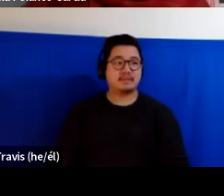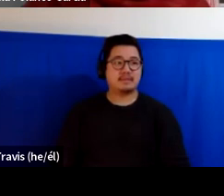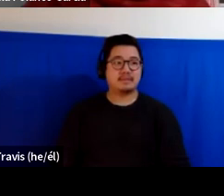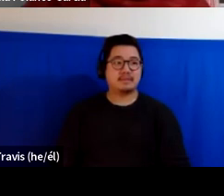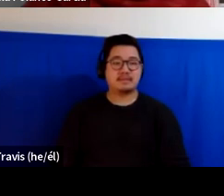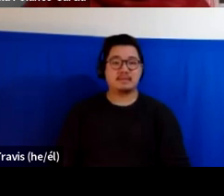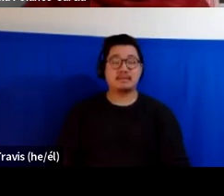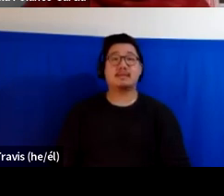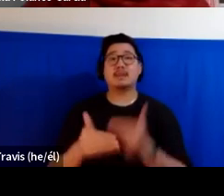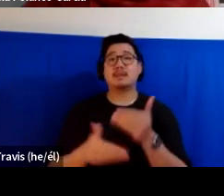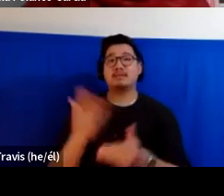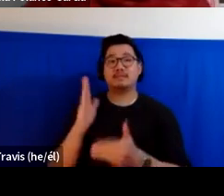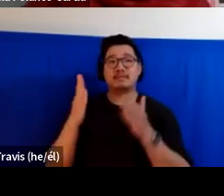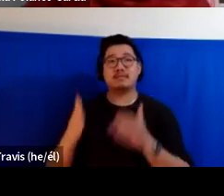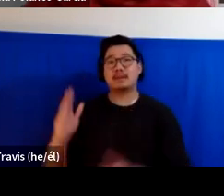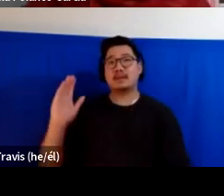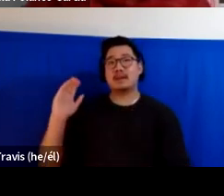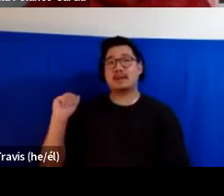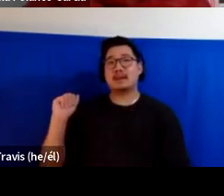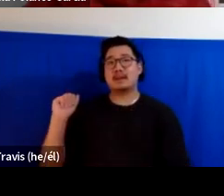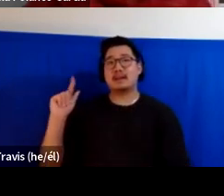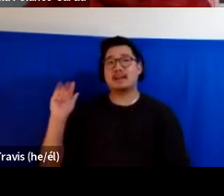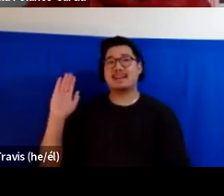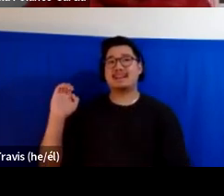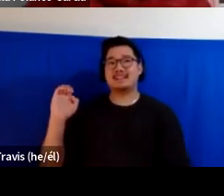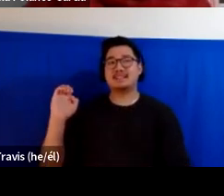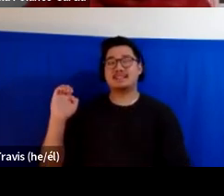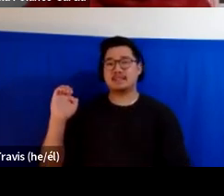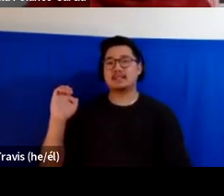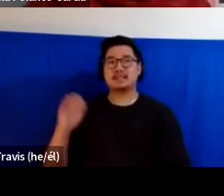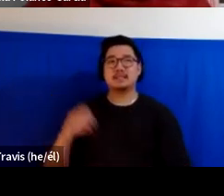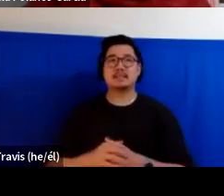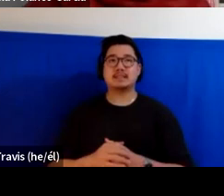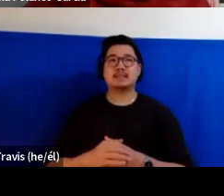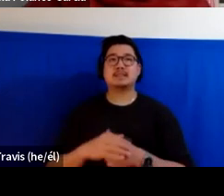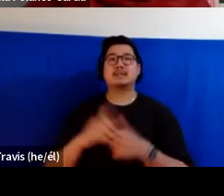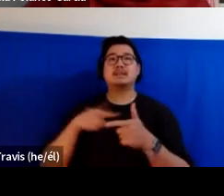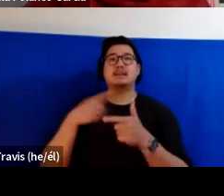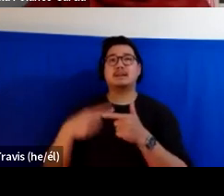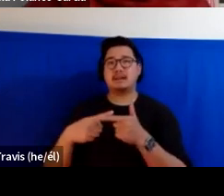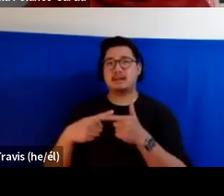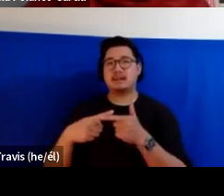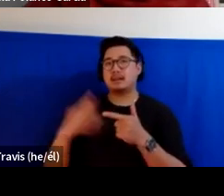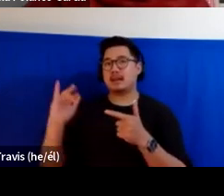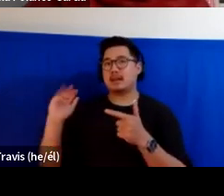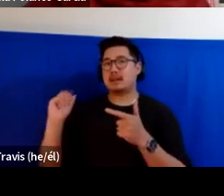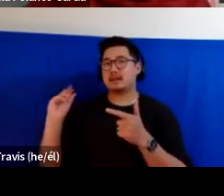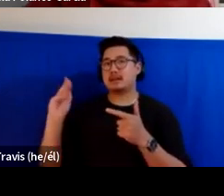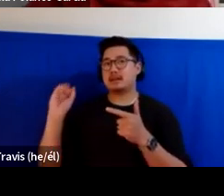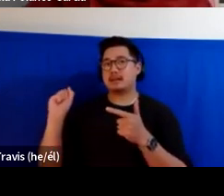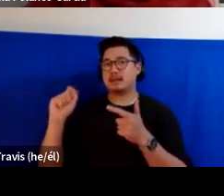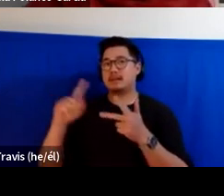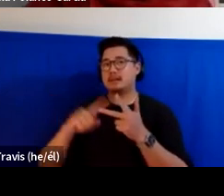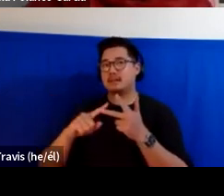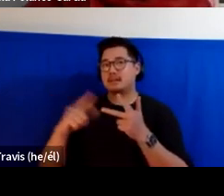our next speaker is elise petcher elise will be followed by yamaris matthias darcia morales